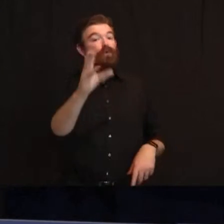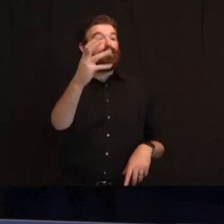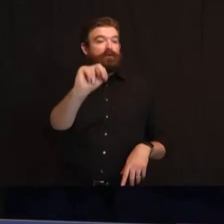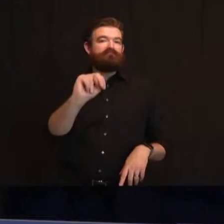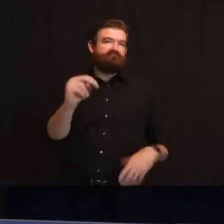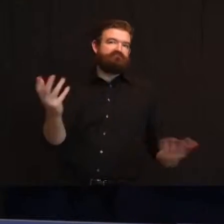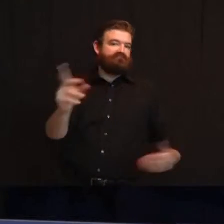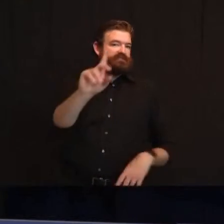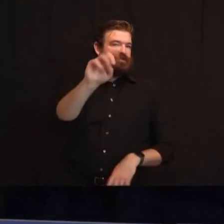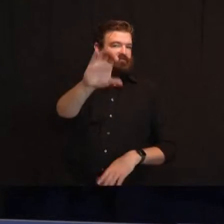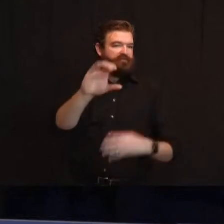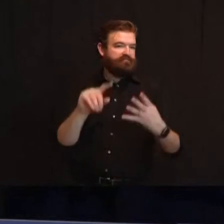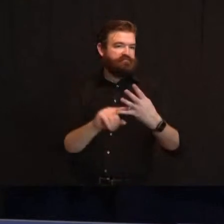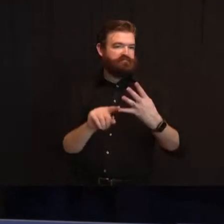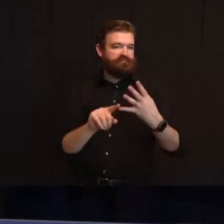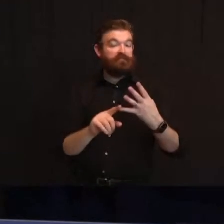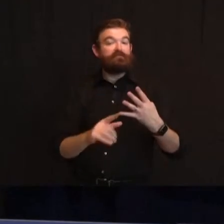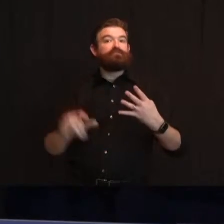of January.